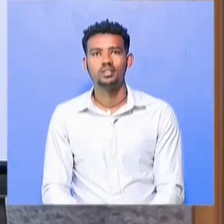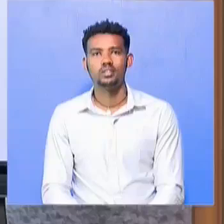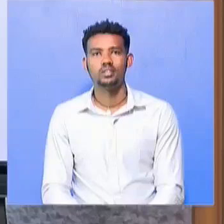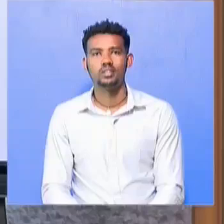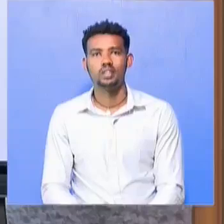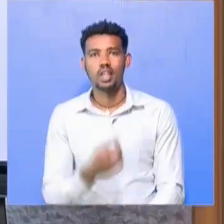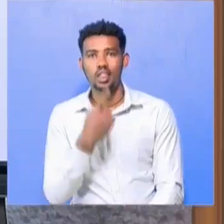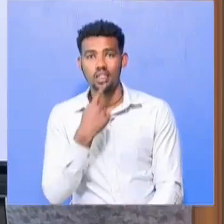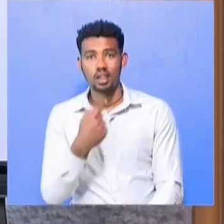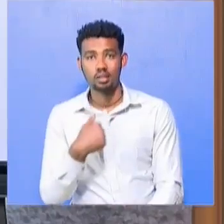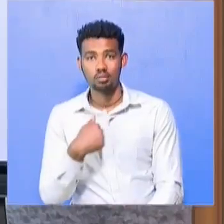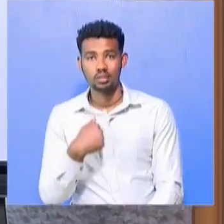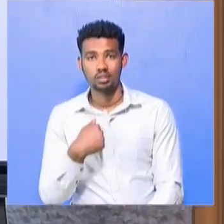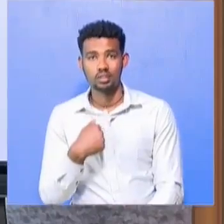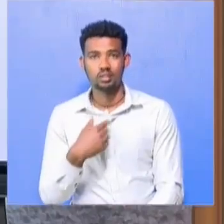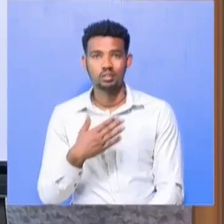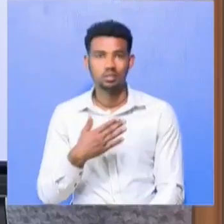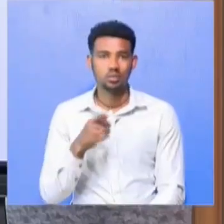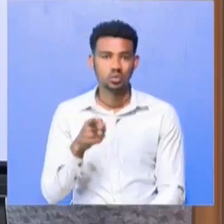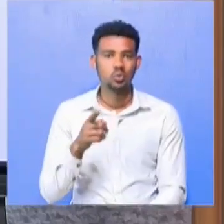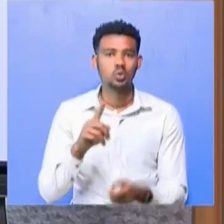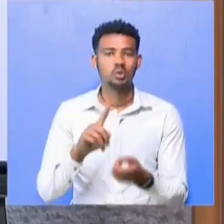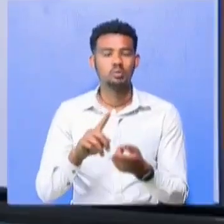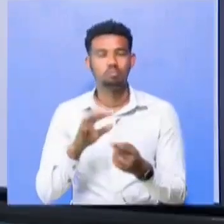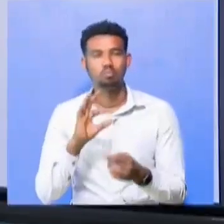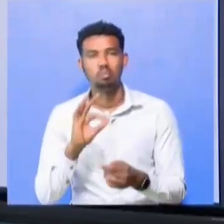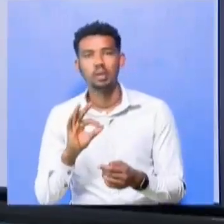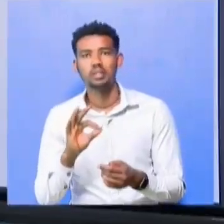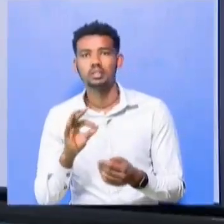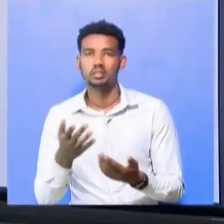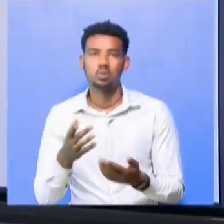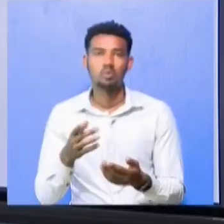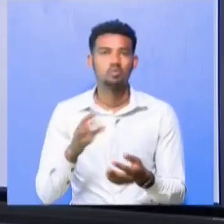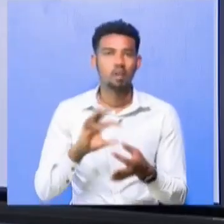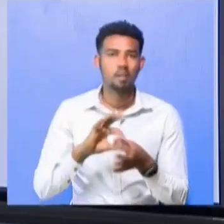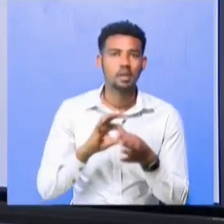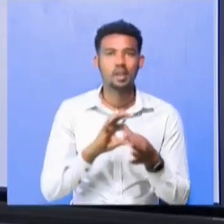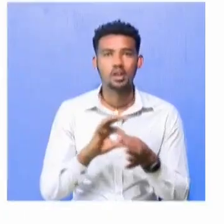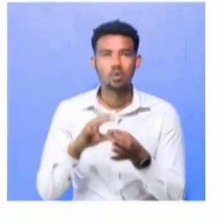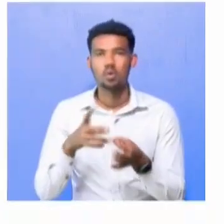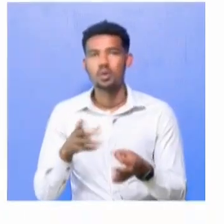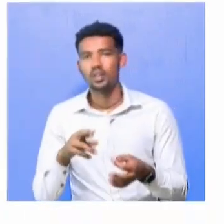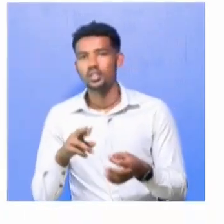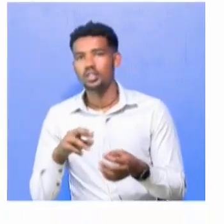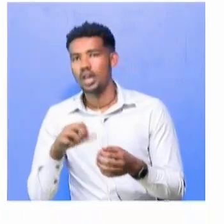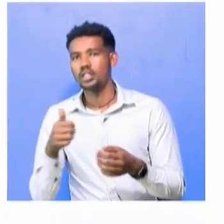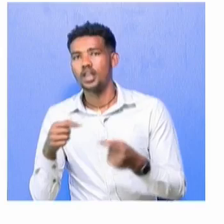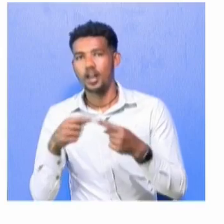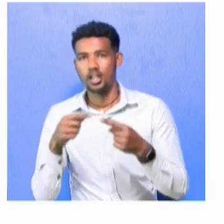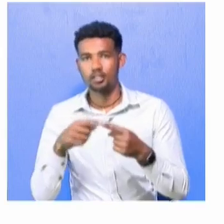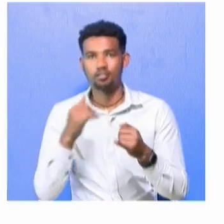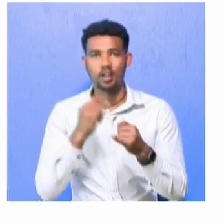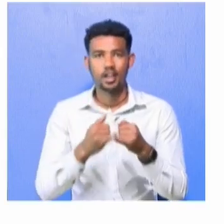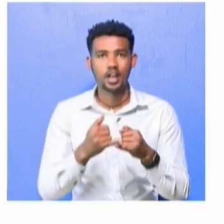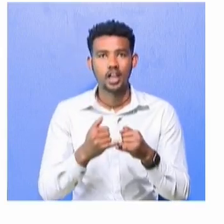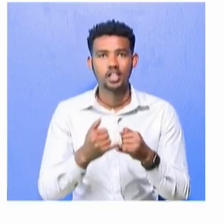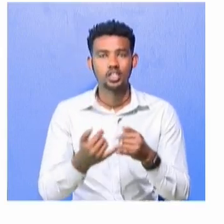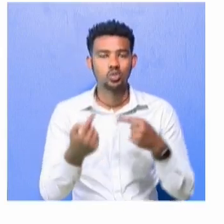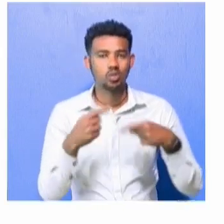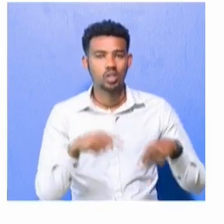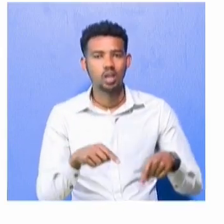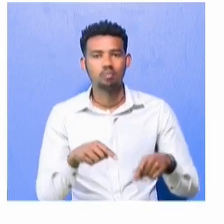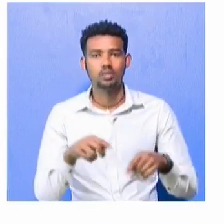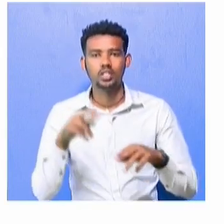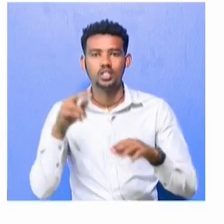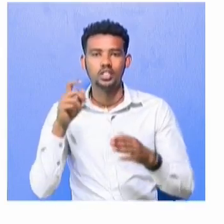Tell me my best regards to your families and the relatives, etc. Finally, you are welcome to put your signature